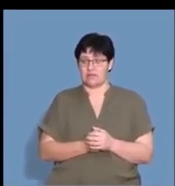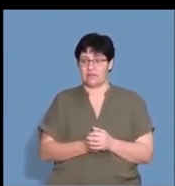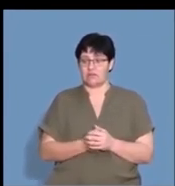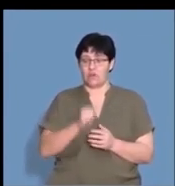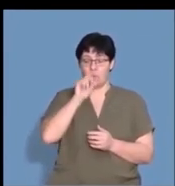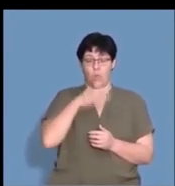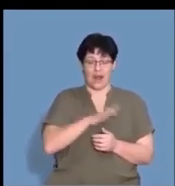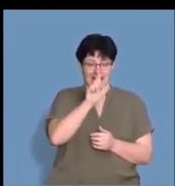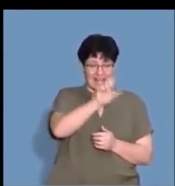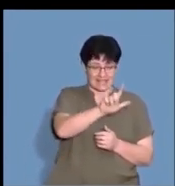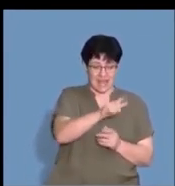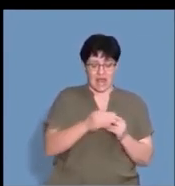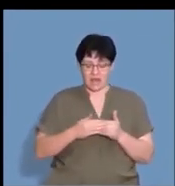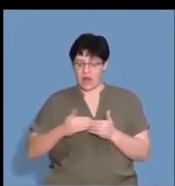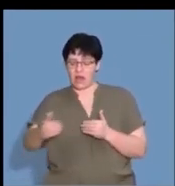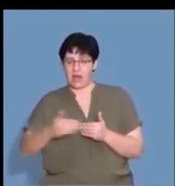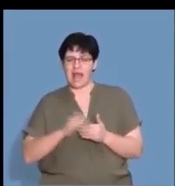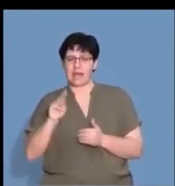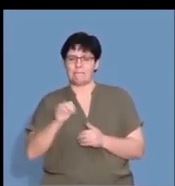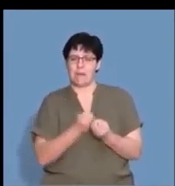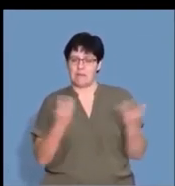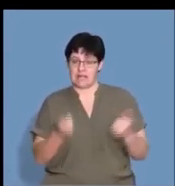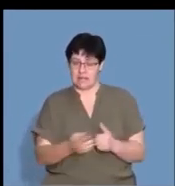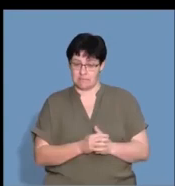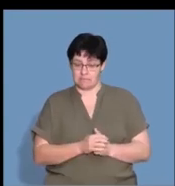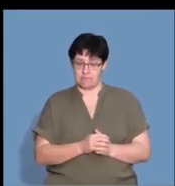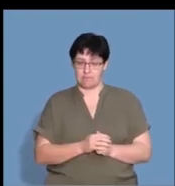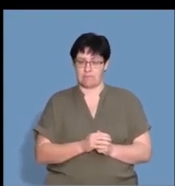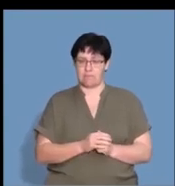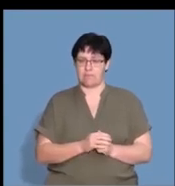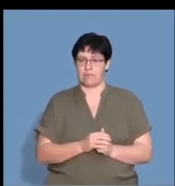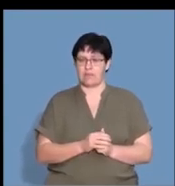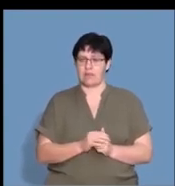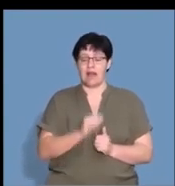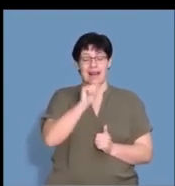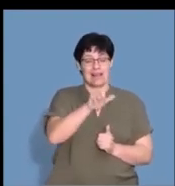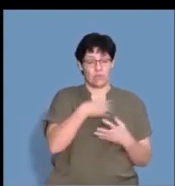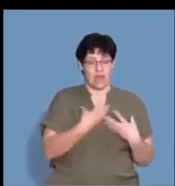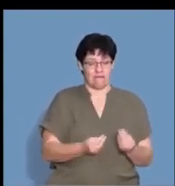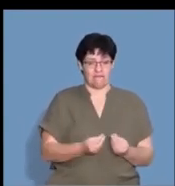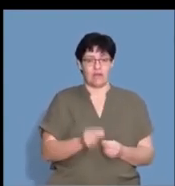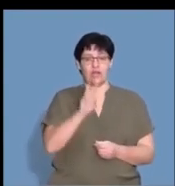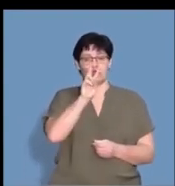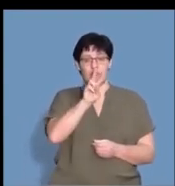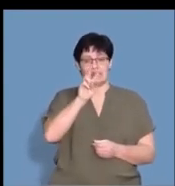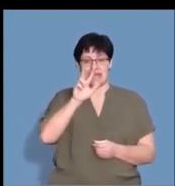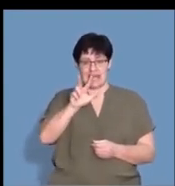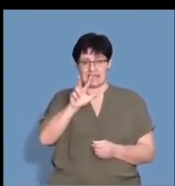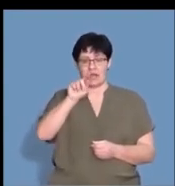for litres and we're looking for kilometres. So our litres that we have, we used